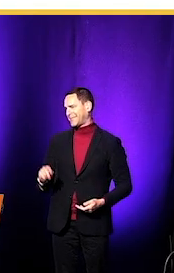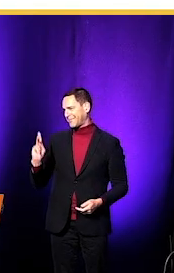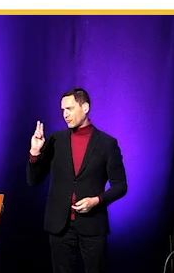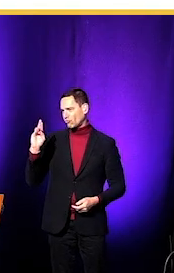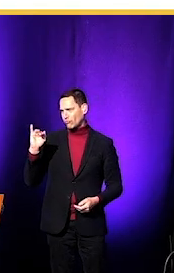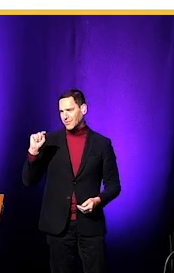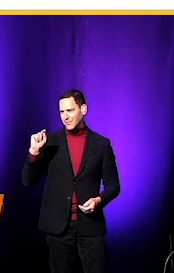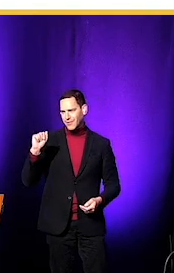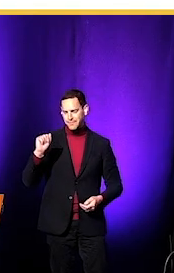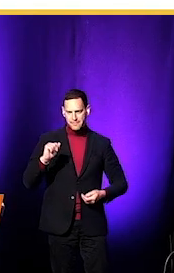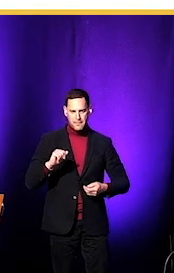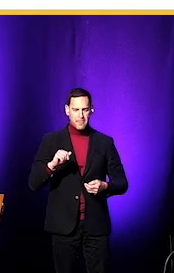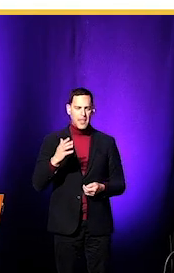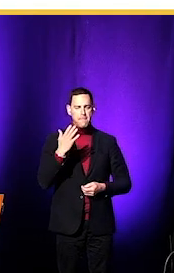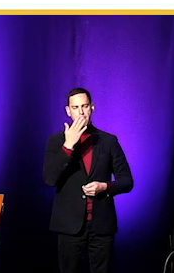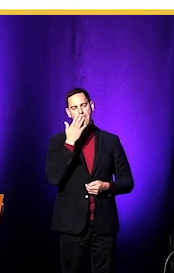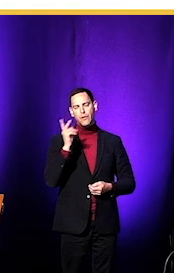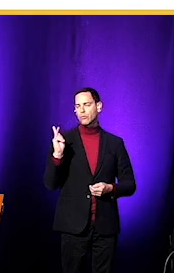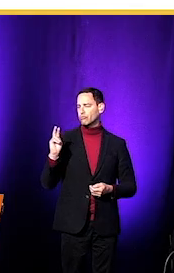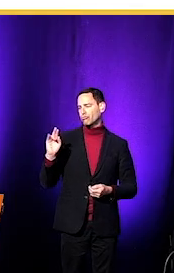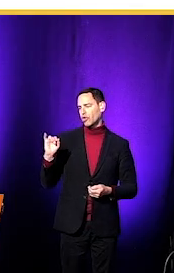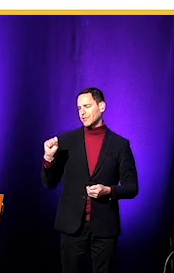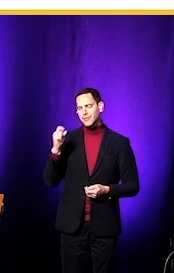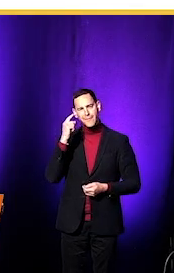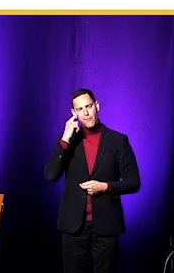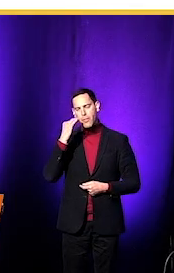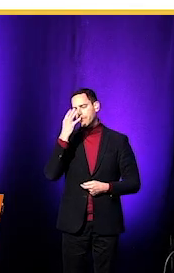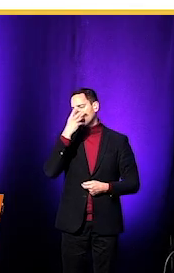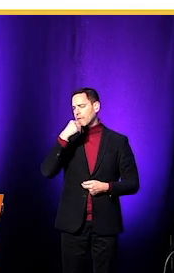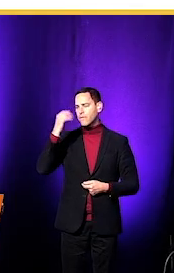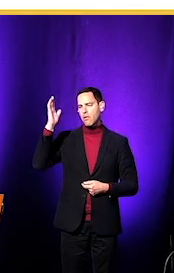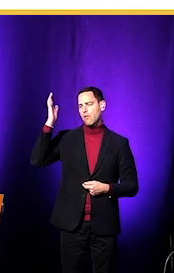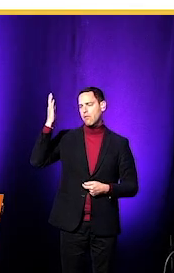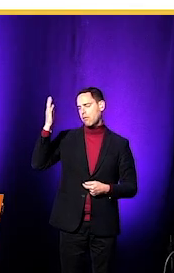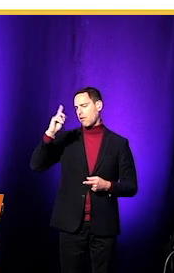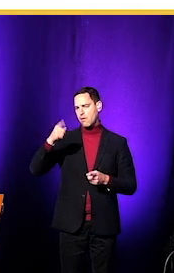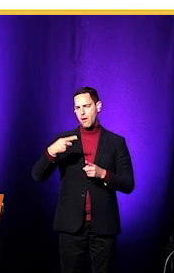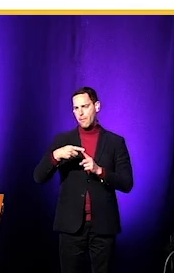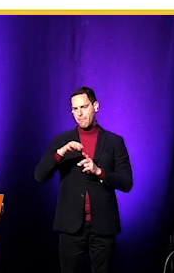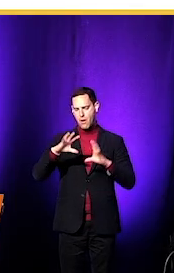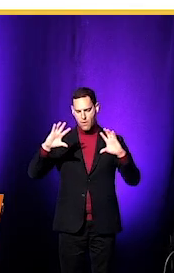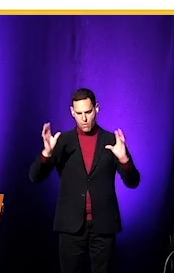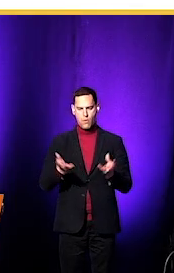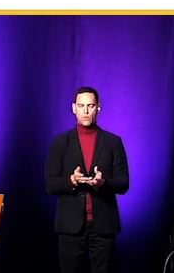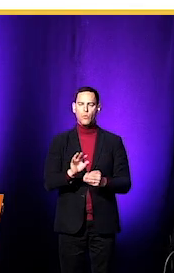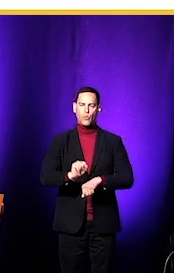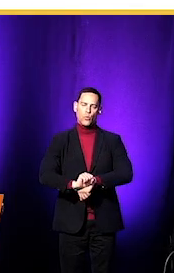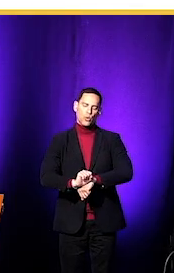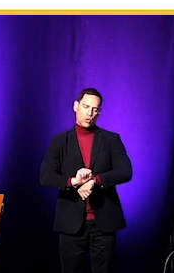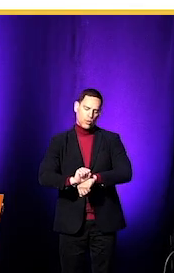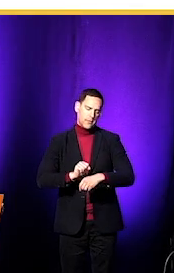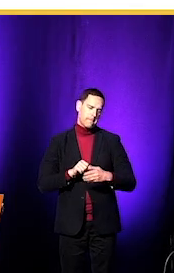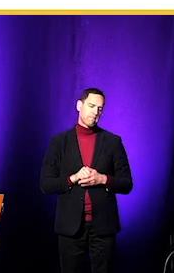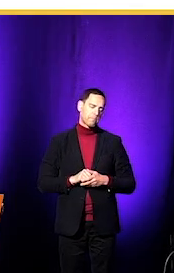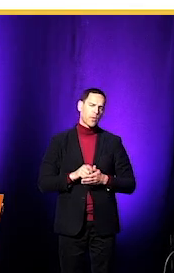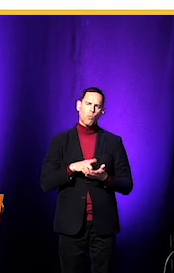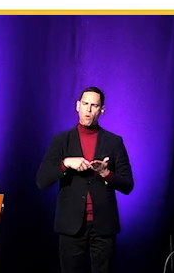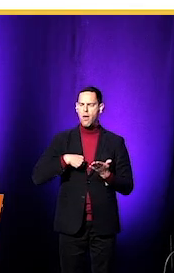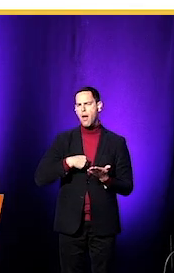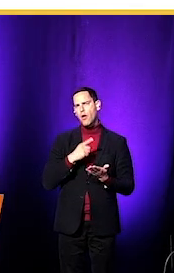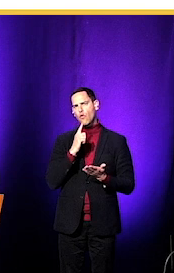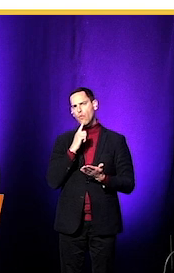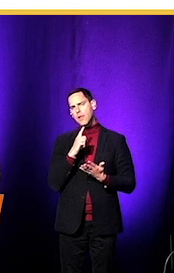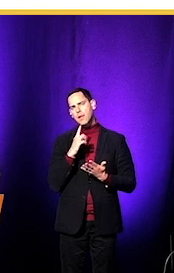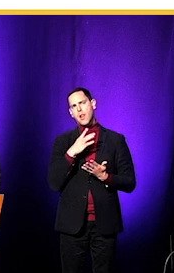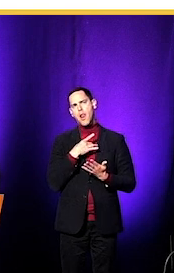Thank you so much, Chris, for this beautiful overview of your work. And I think what I appreciate most